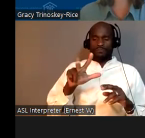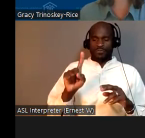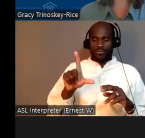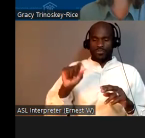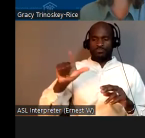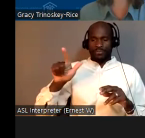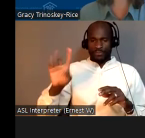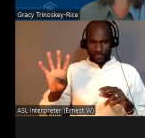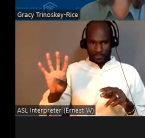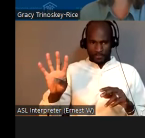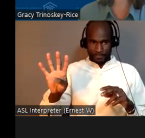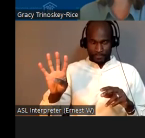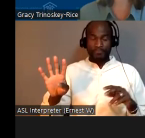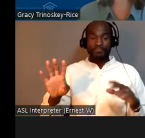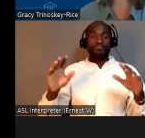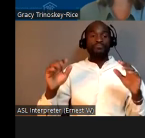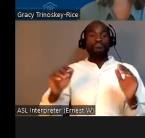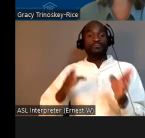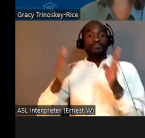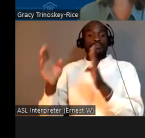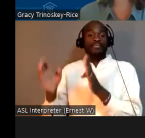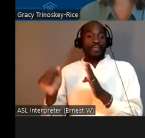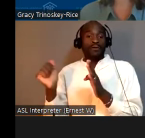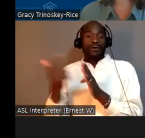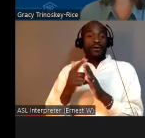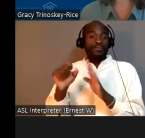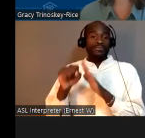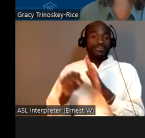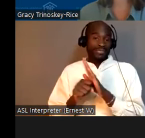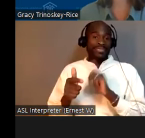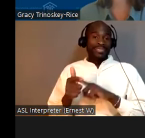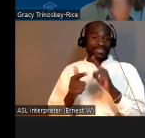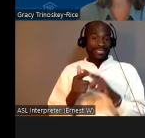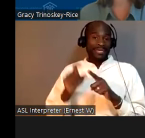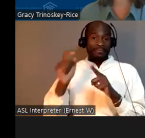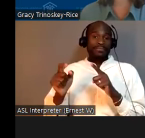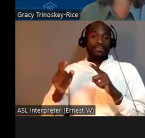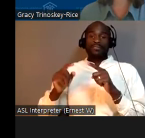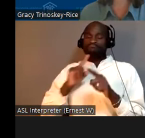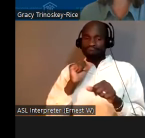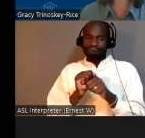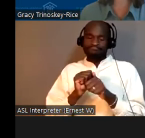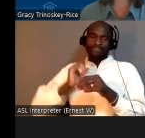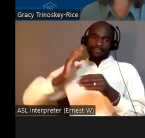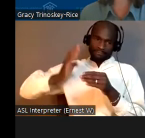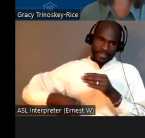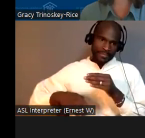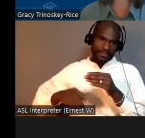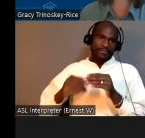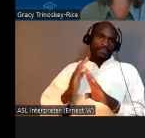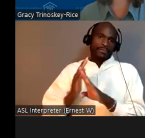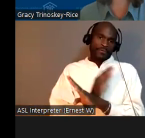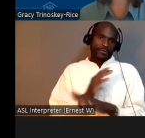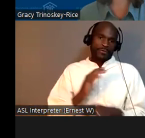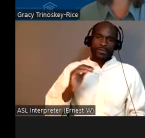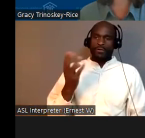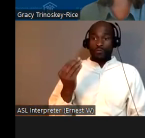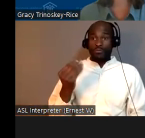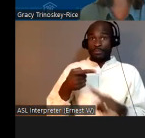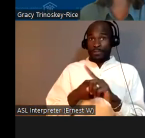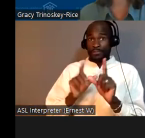all enrollees by May 31st, 2024. And so that gives them 14 months from the expiration of this provision